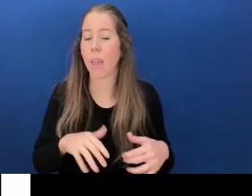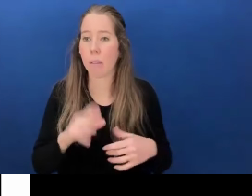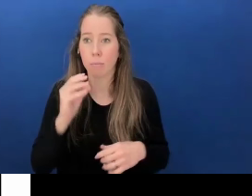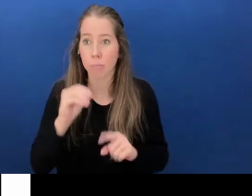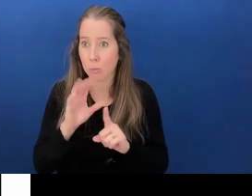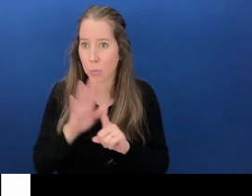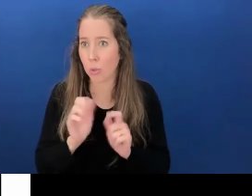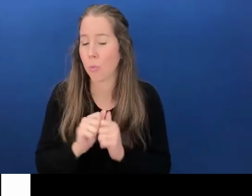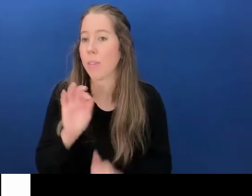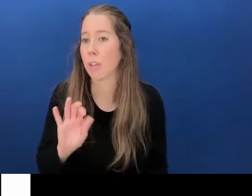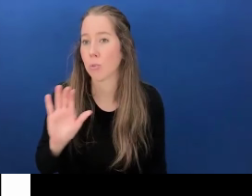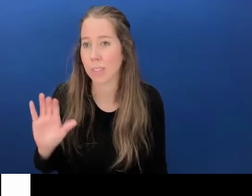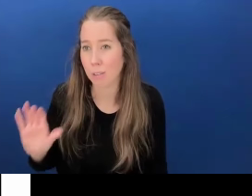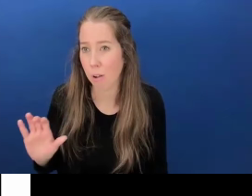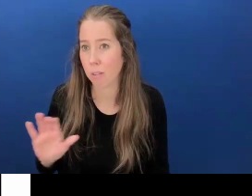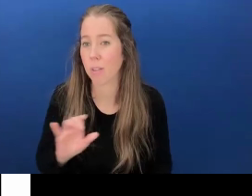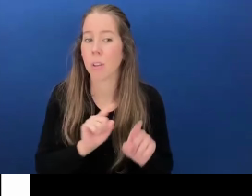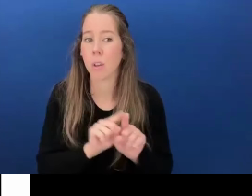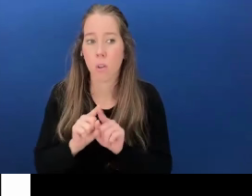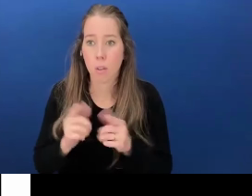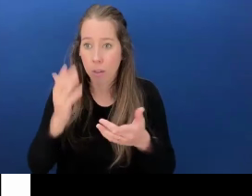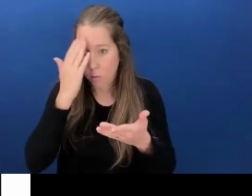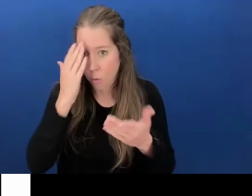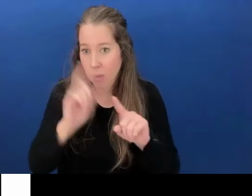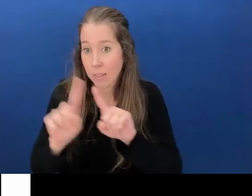and knowing about the different opportunities there.